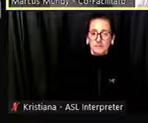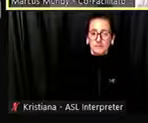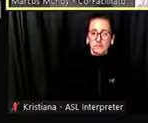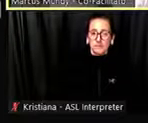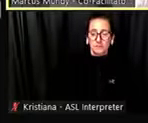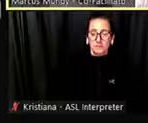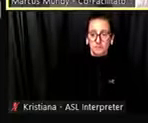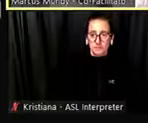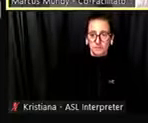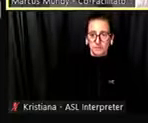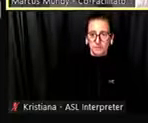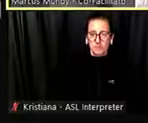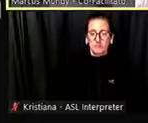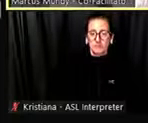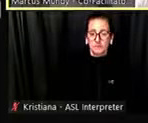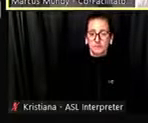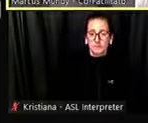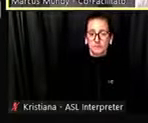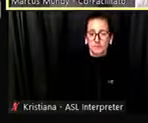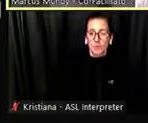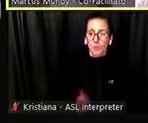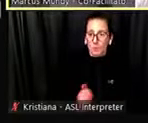And it's slowing down.